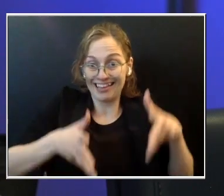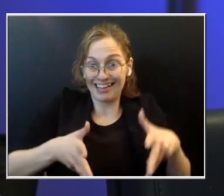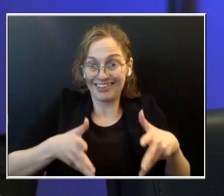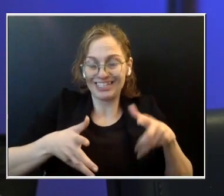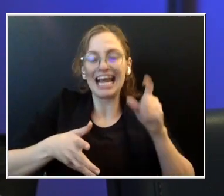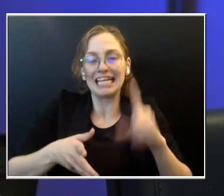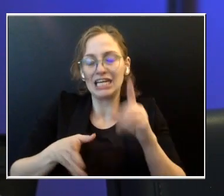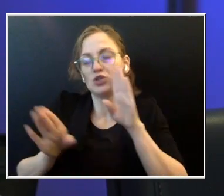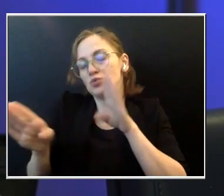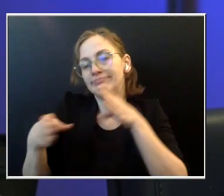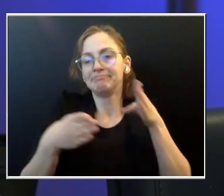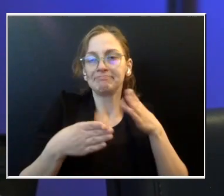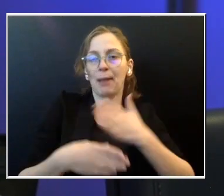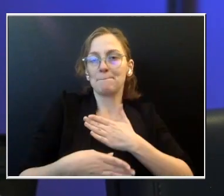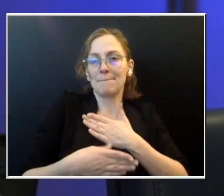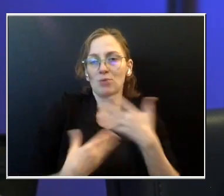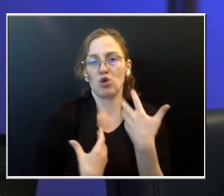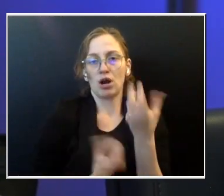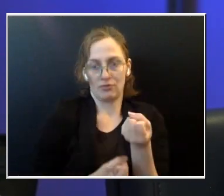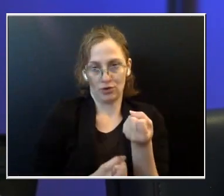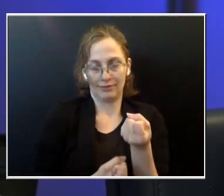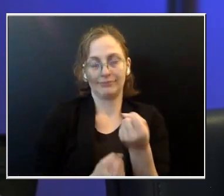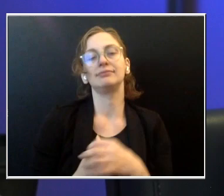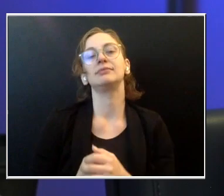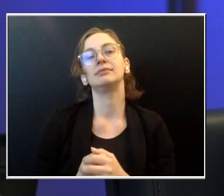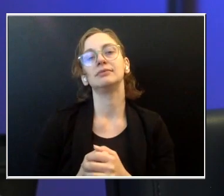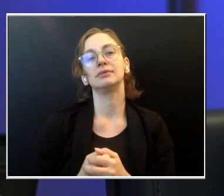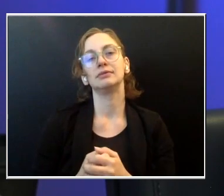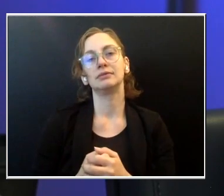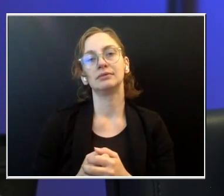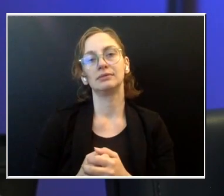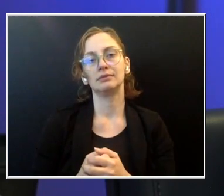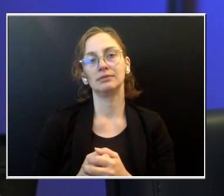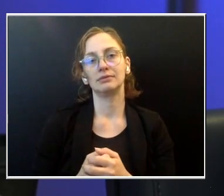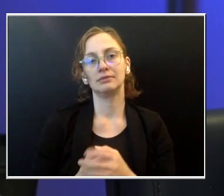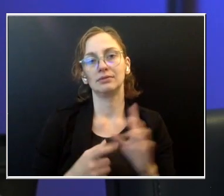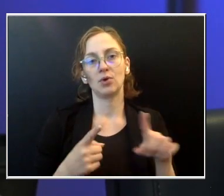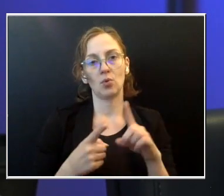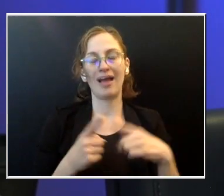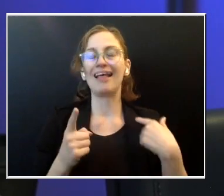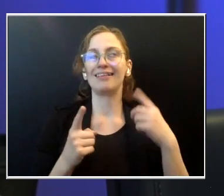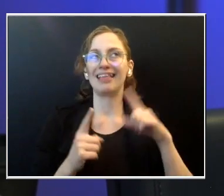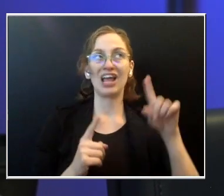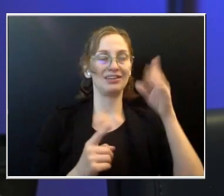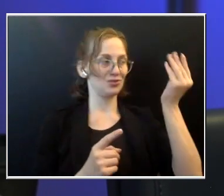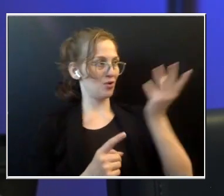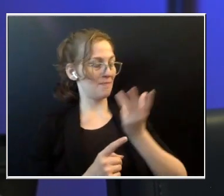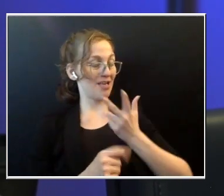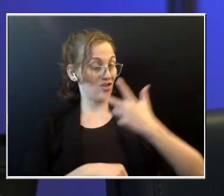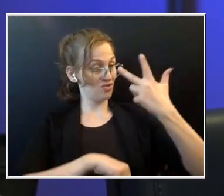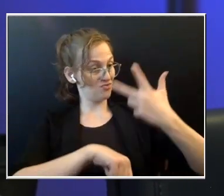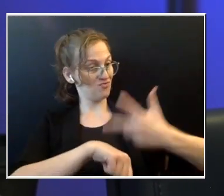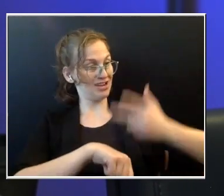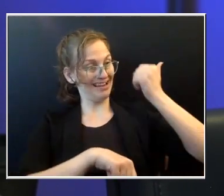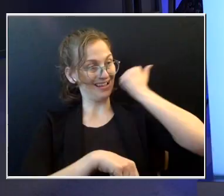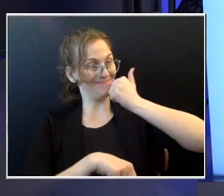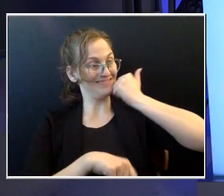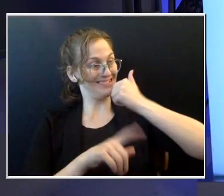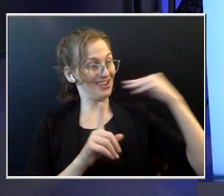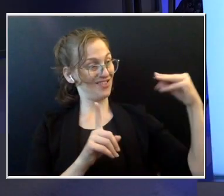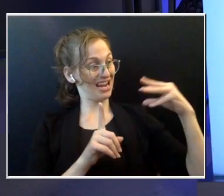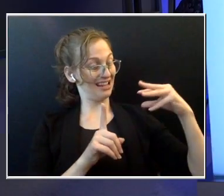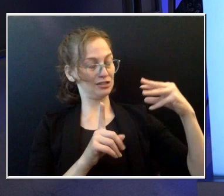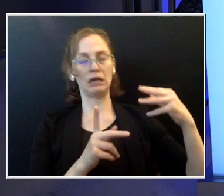opted to retire. When I learned about the 3 times a day radiation therapy, it was like, I don't think I could have done this.